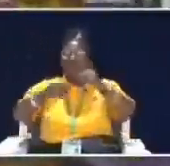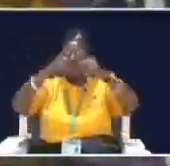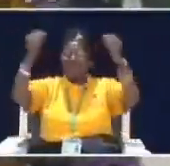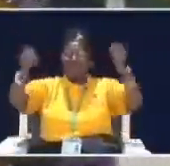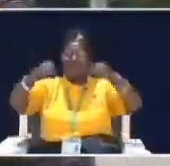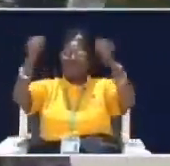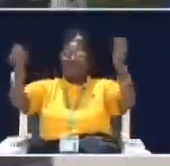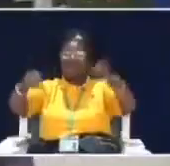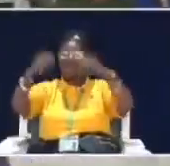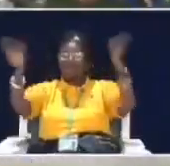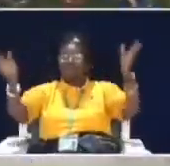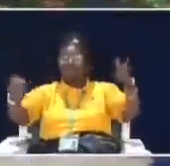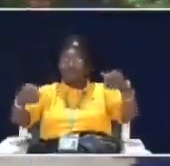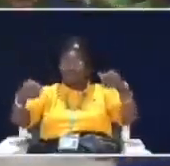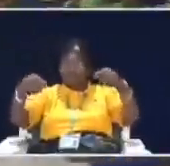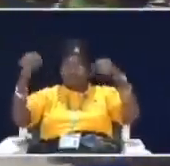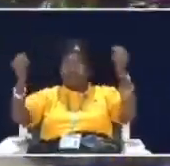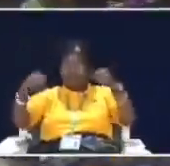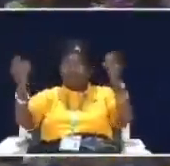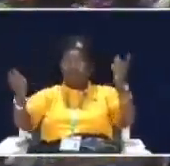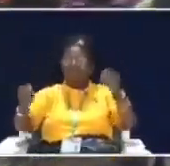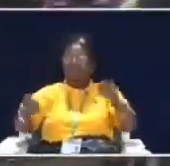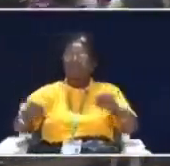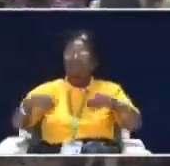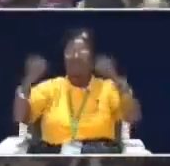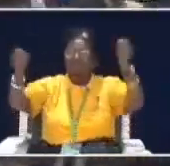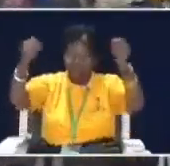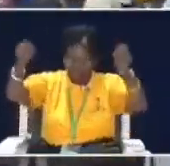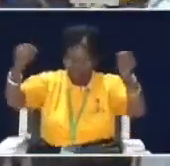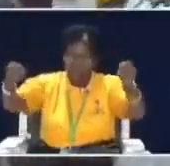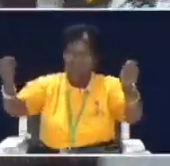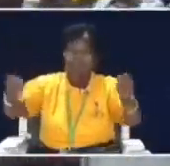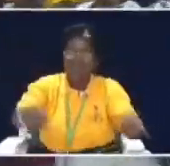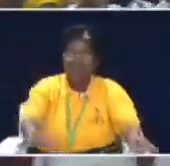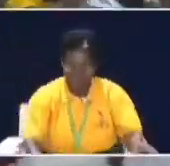hallelujah. Hallelujah.